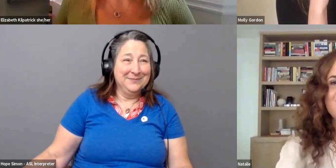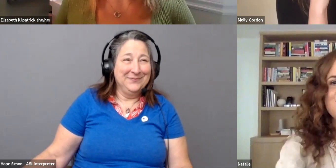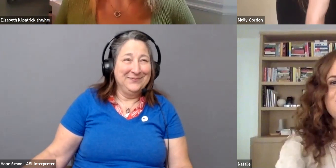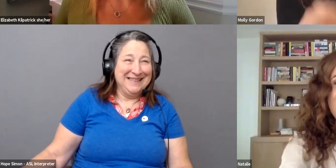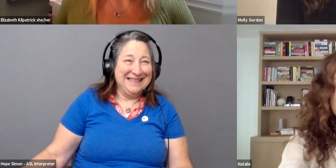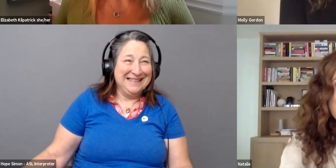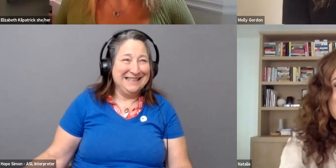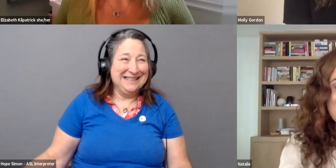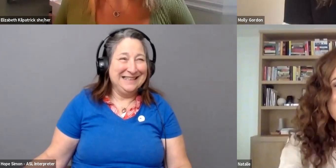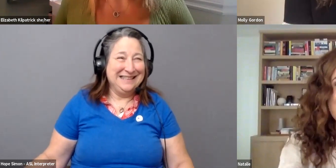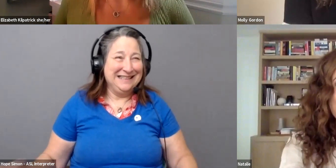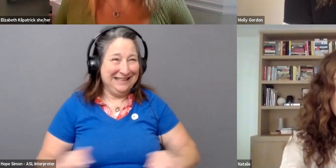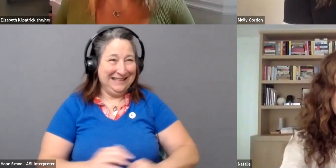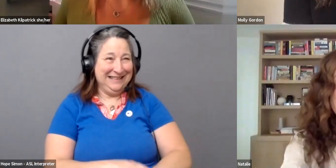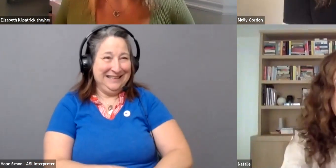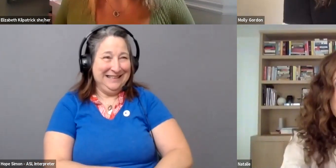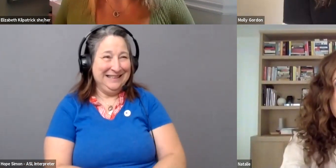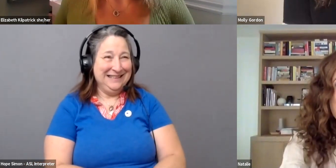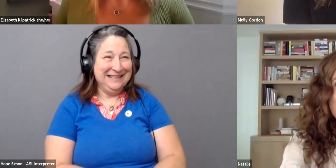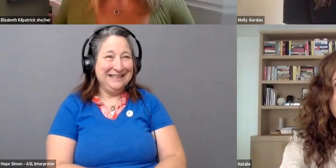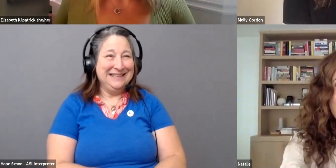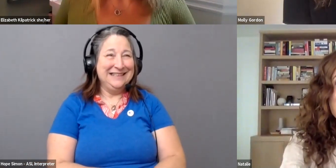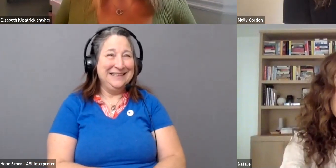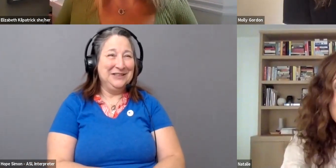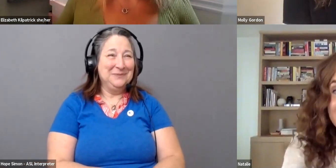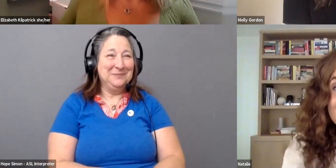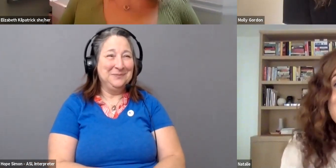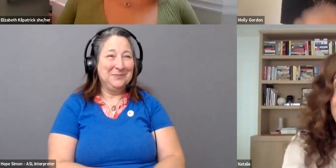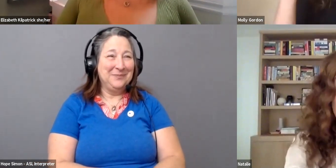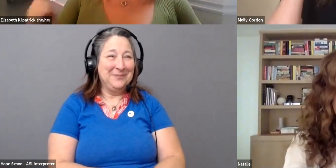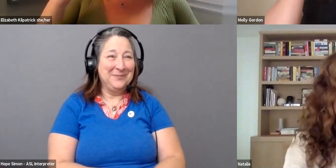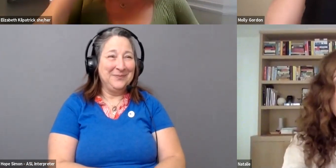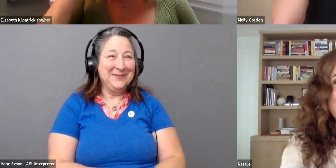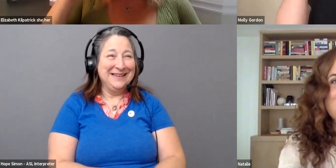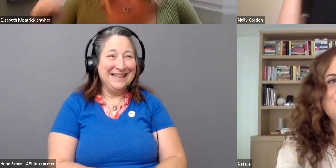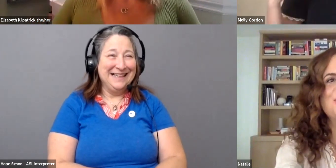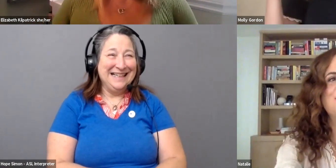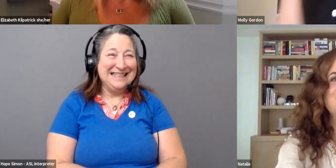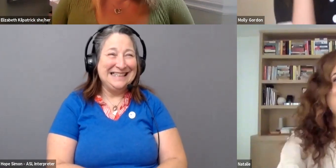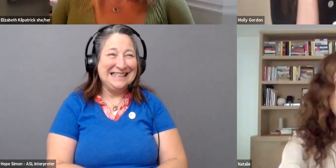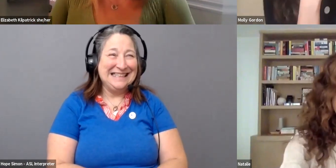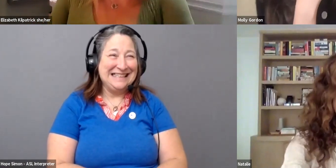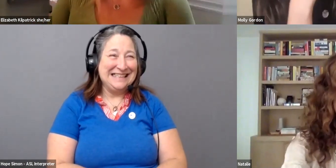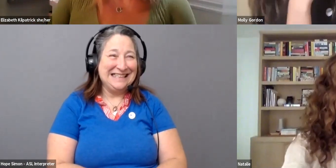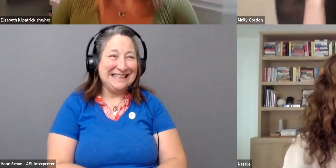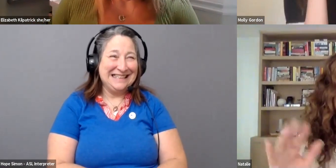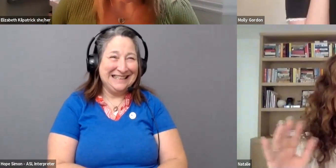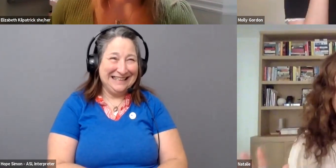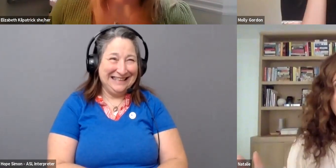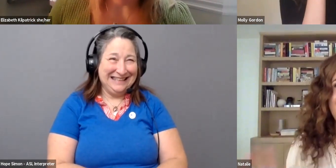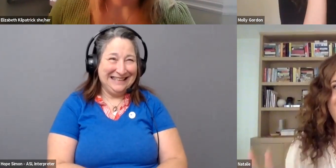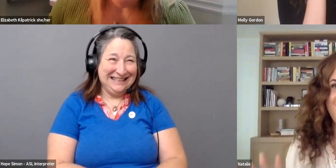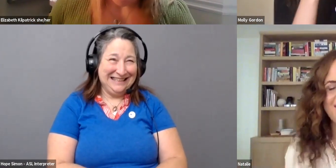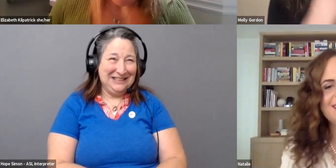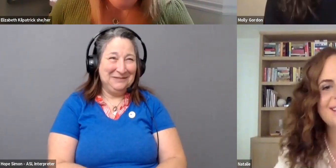Hello. I'm coming on and I could hear you guys all talking and I was like, I'm here. But no one could see me. It was